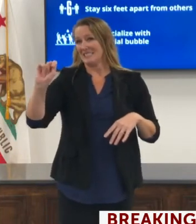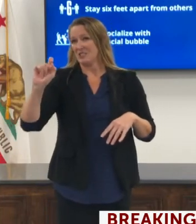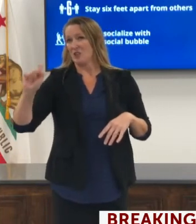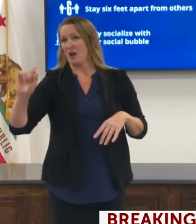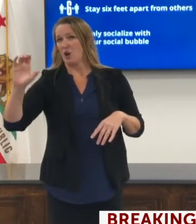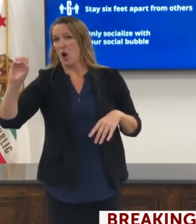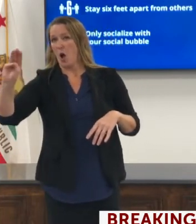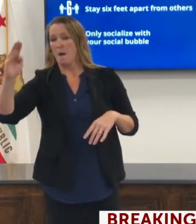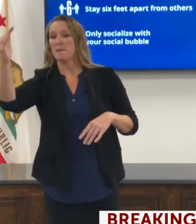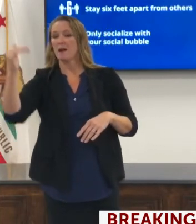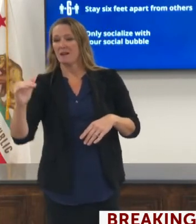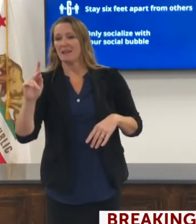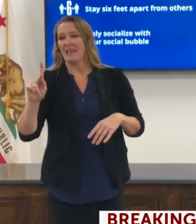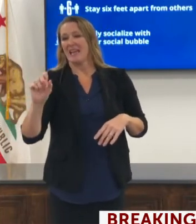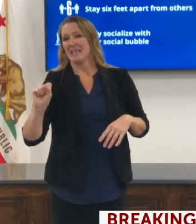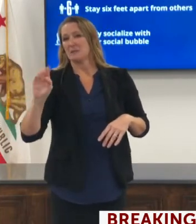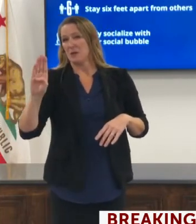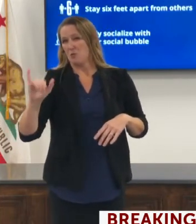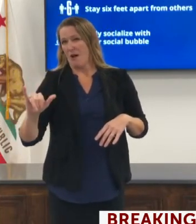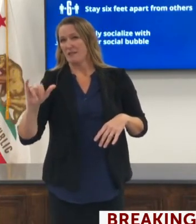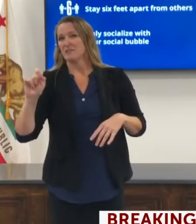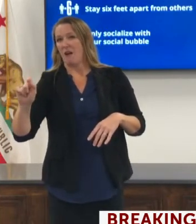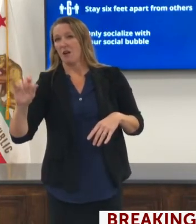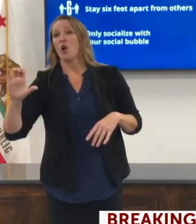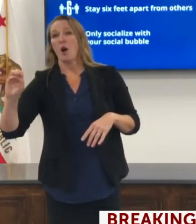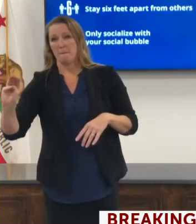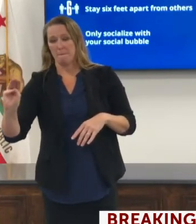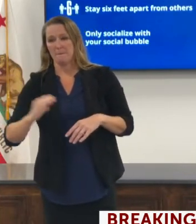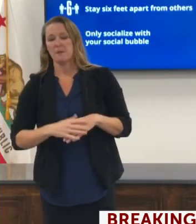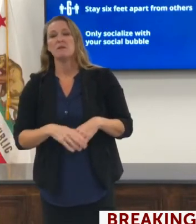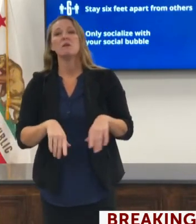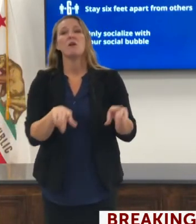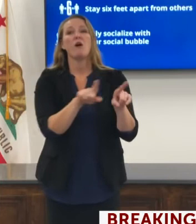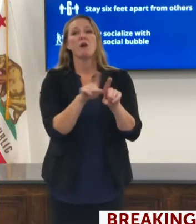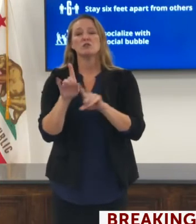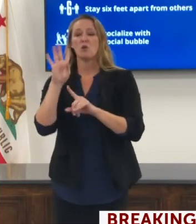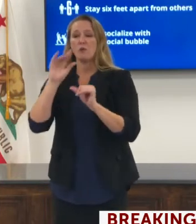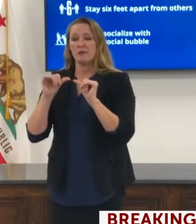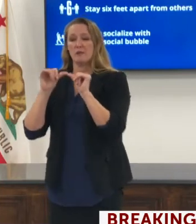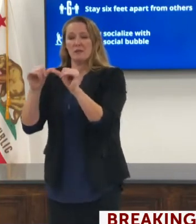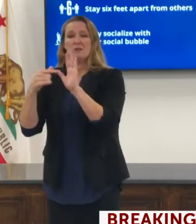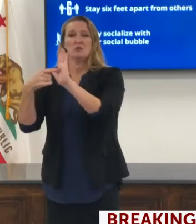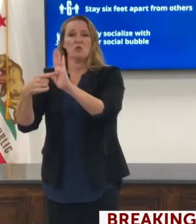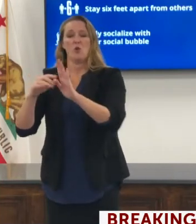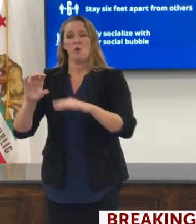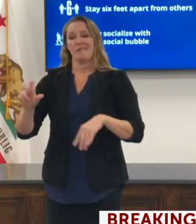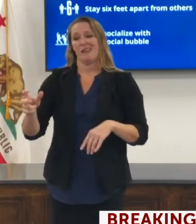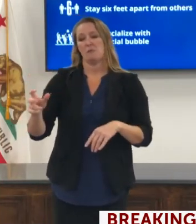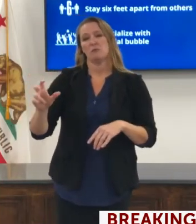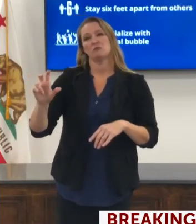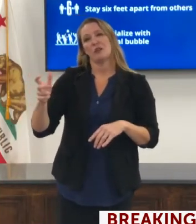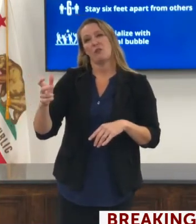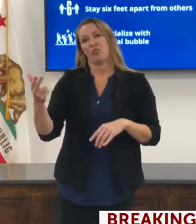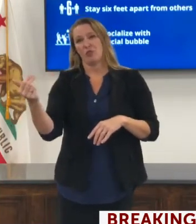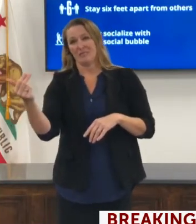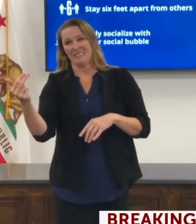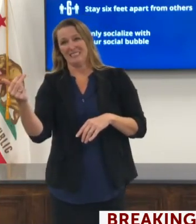keyt.com and ksby.com. They will also broadcast live on cable channel